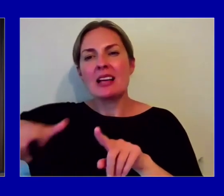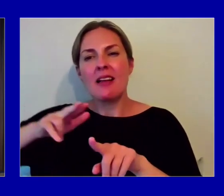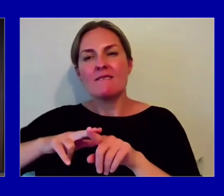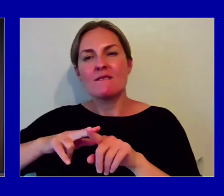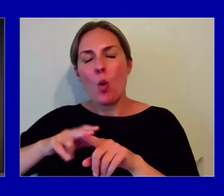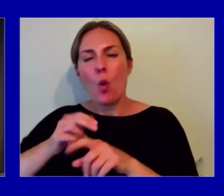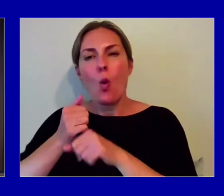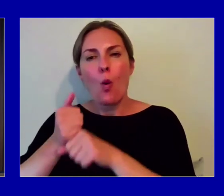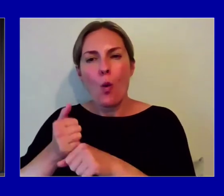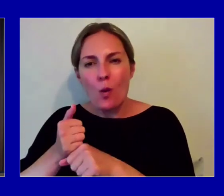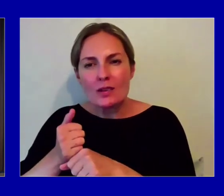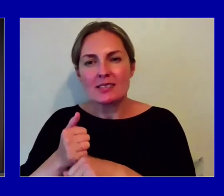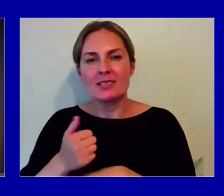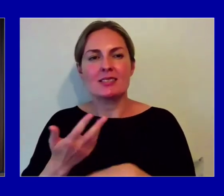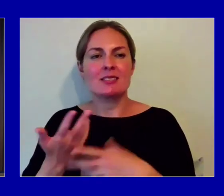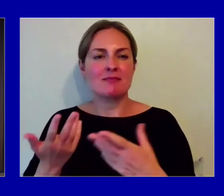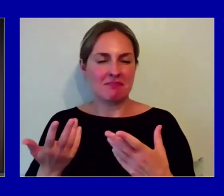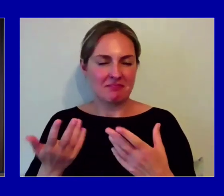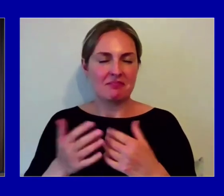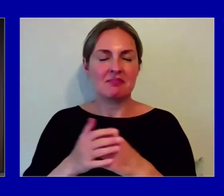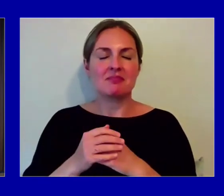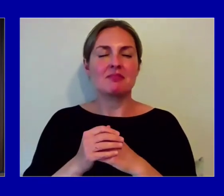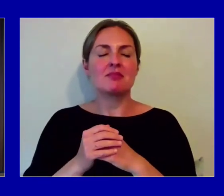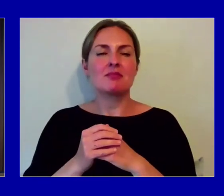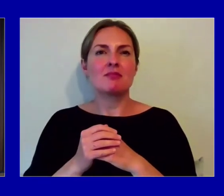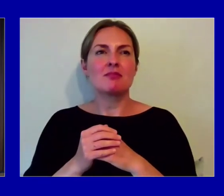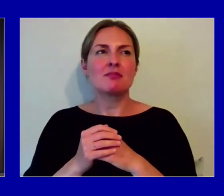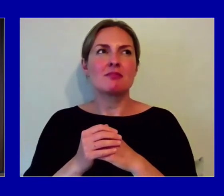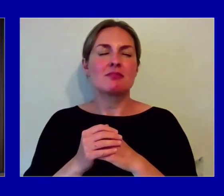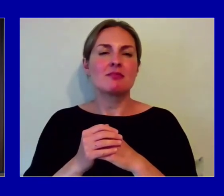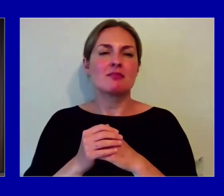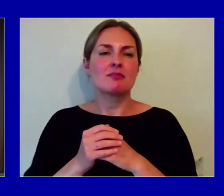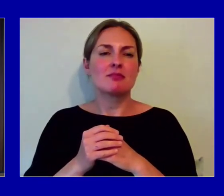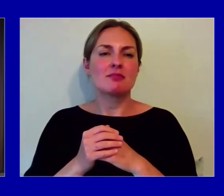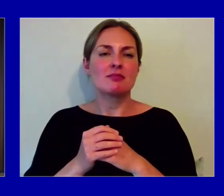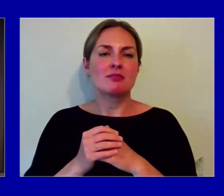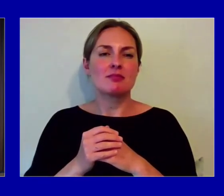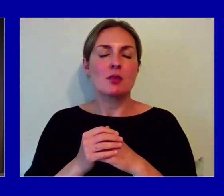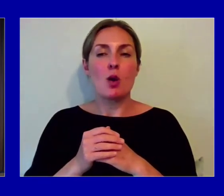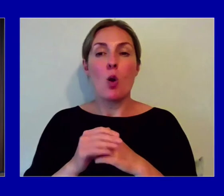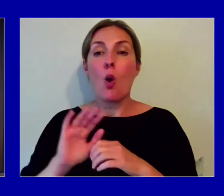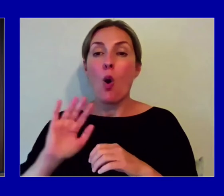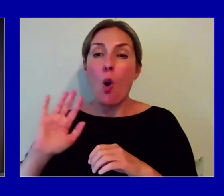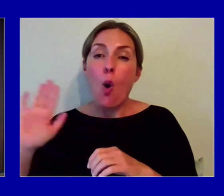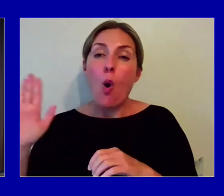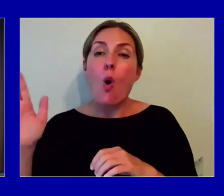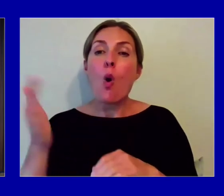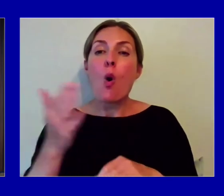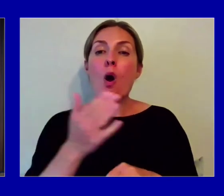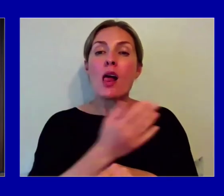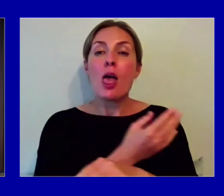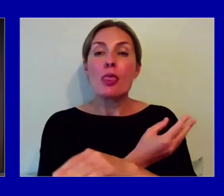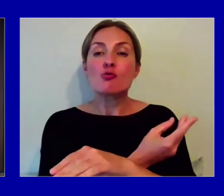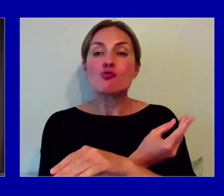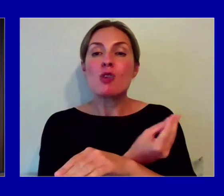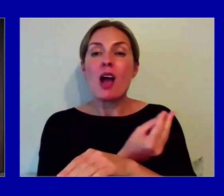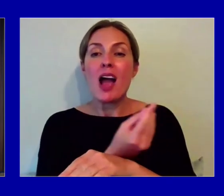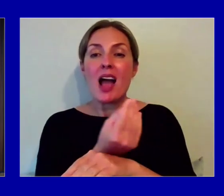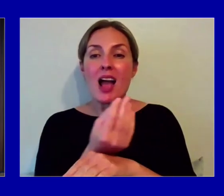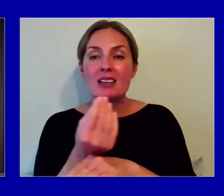from the market. Um, and every single blade of grass and every single fence post and every single leaf